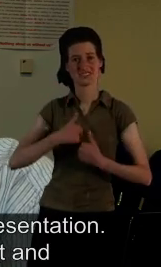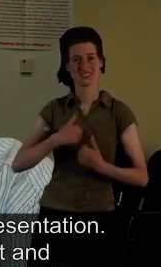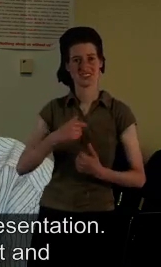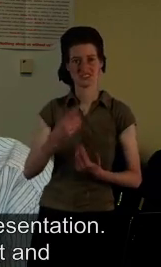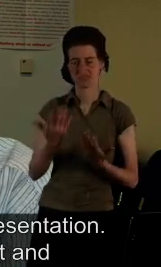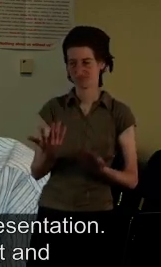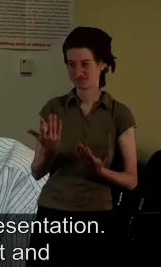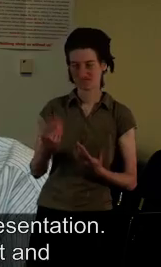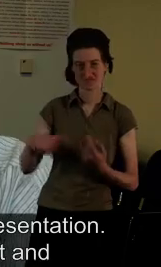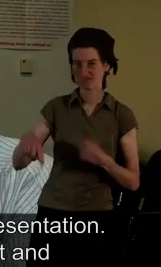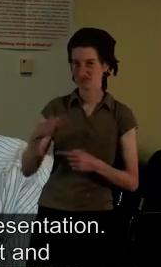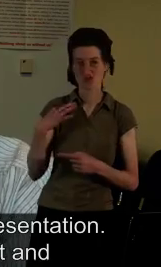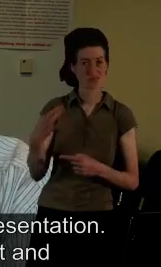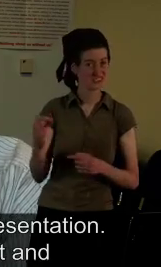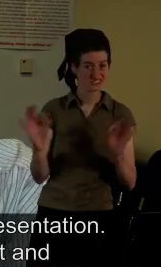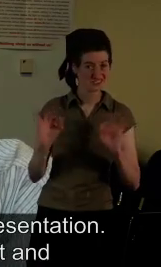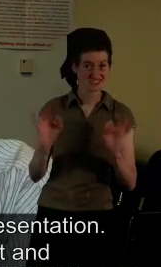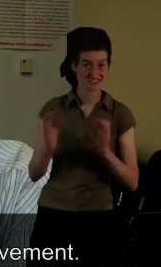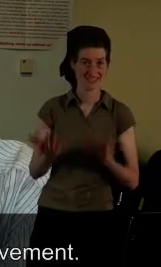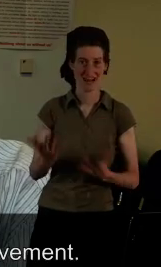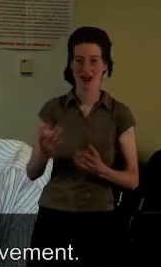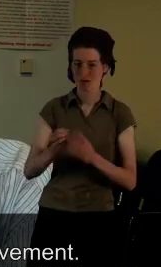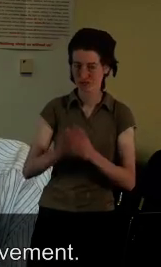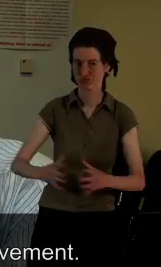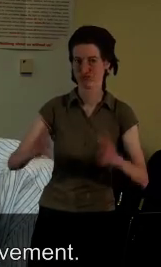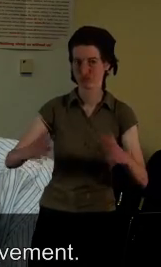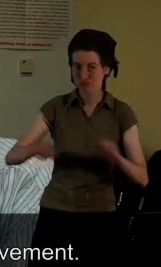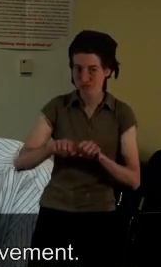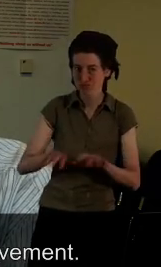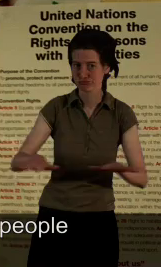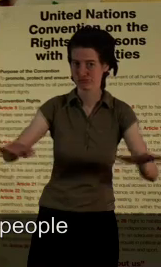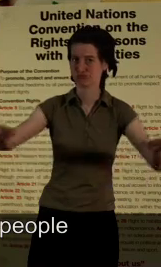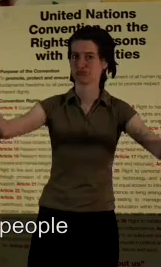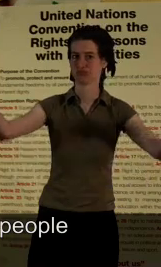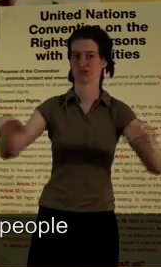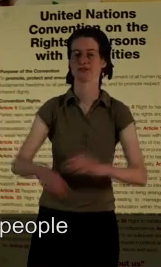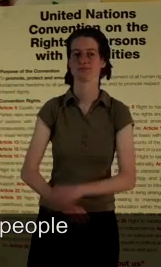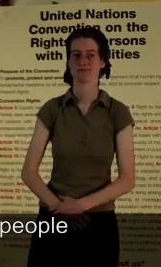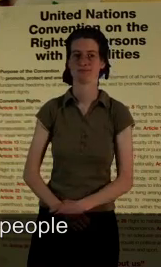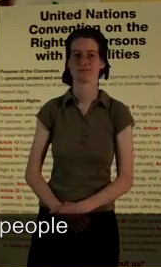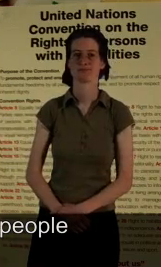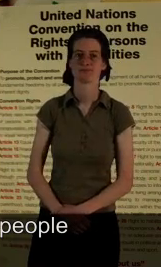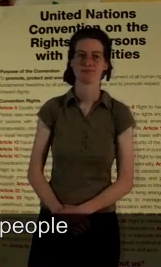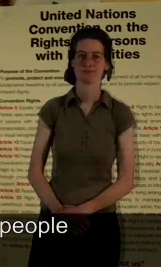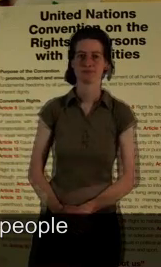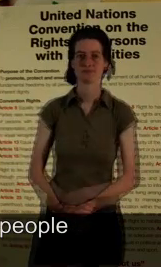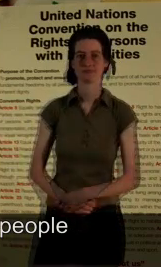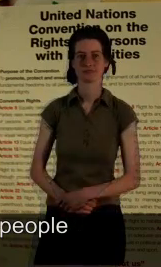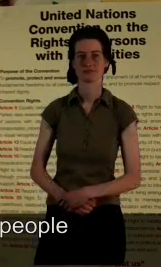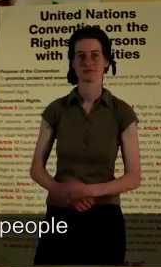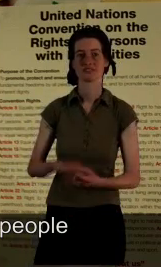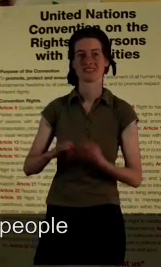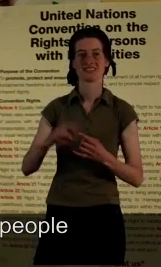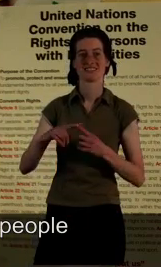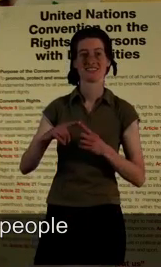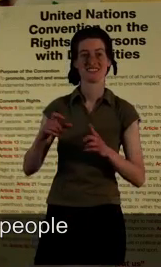proper representation. So we're trying to help to rectify that, and we're part of a growing national movement. SEED delivers support groups for people